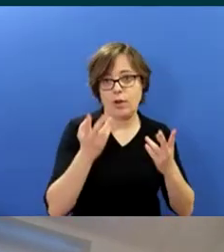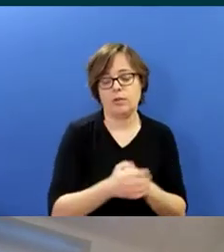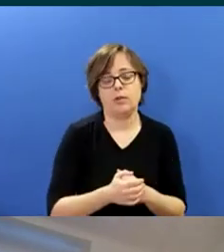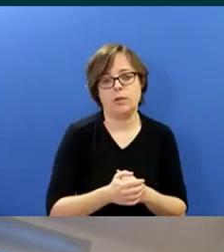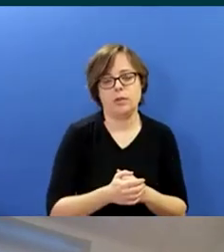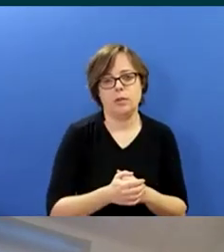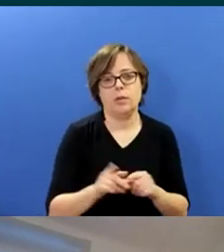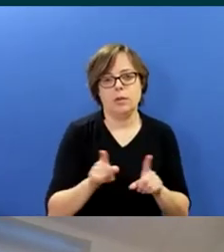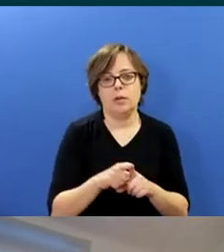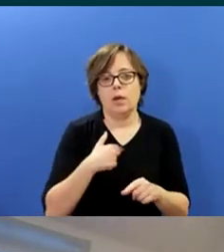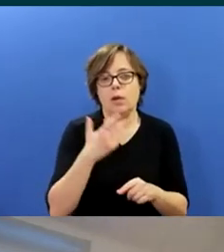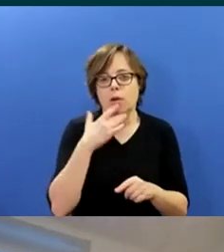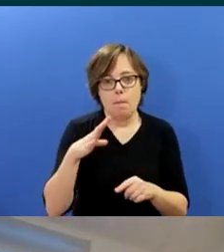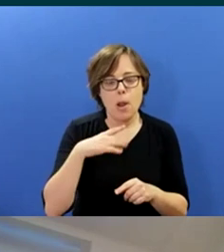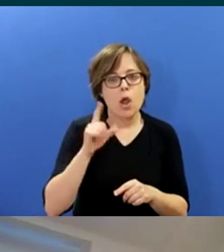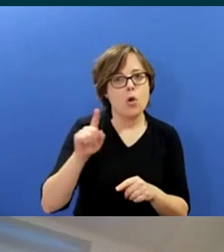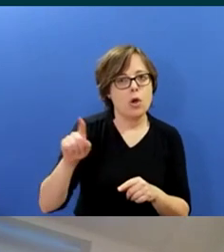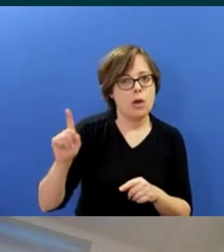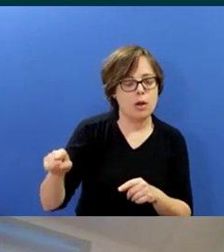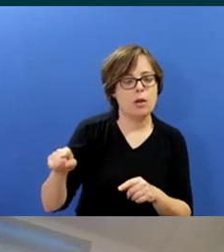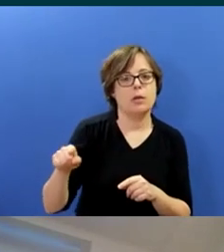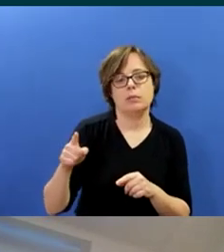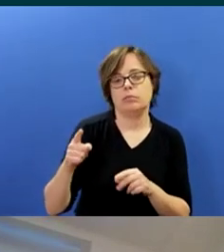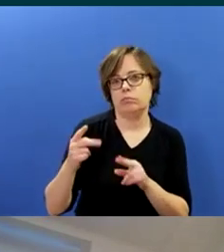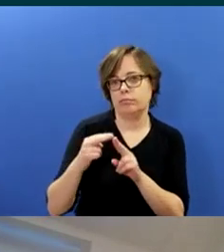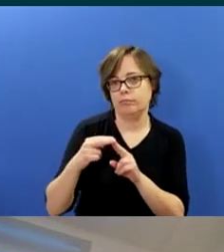provided, on the one hand, the, for us, necessary